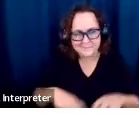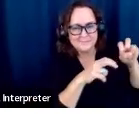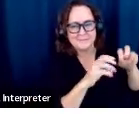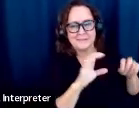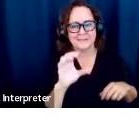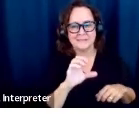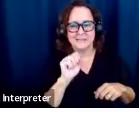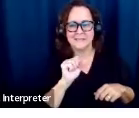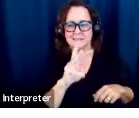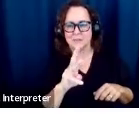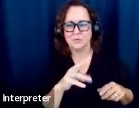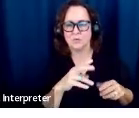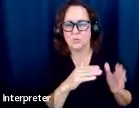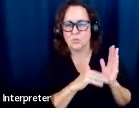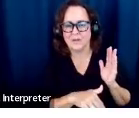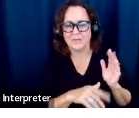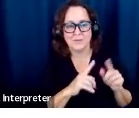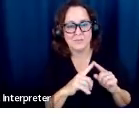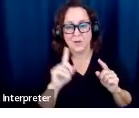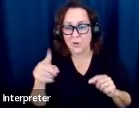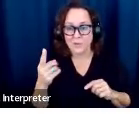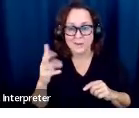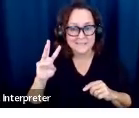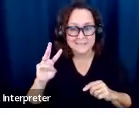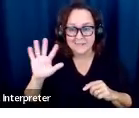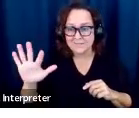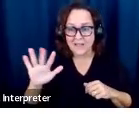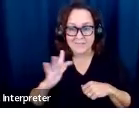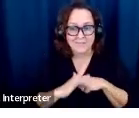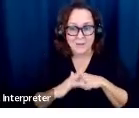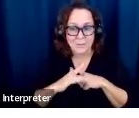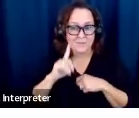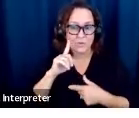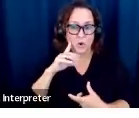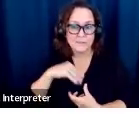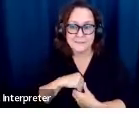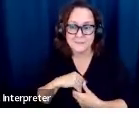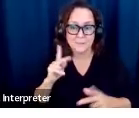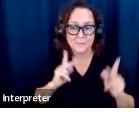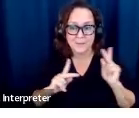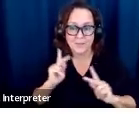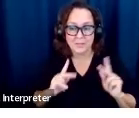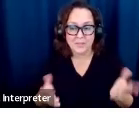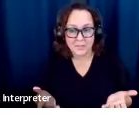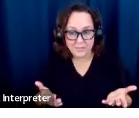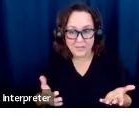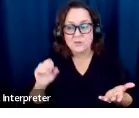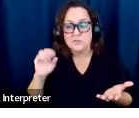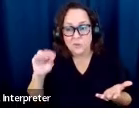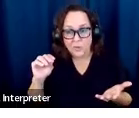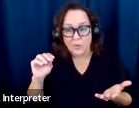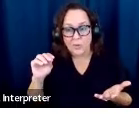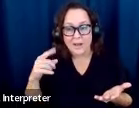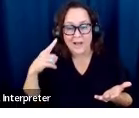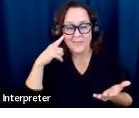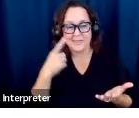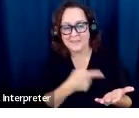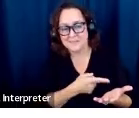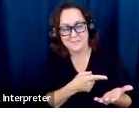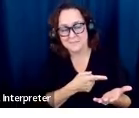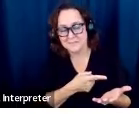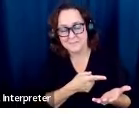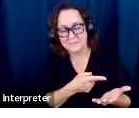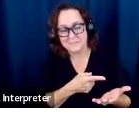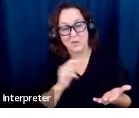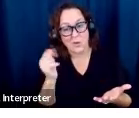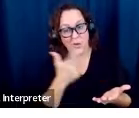CSW. There's only 65 slots on the autism waiver, and I think